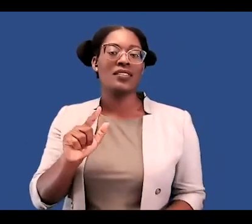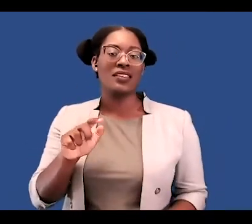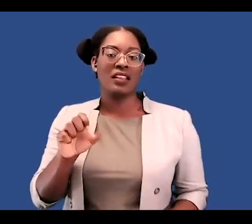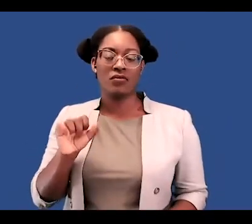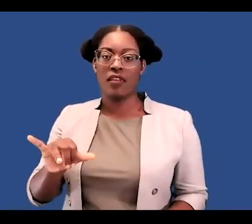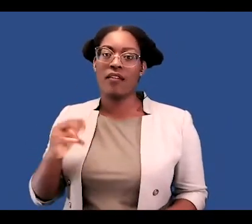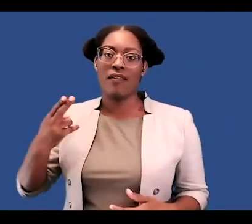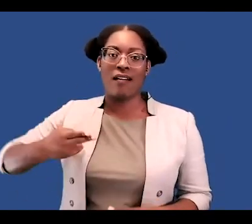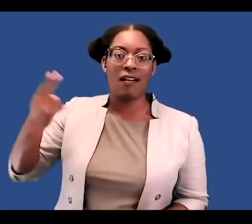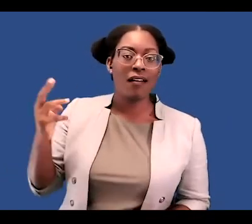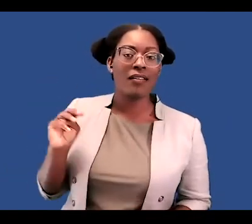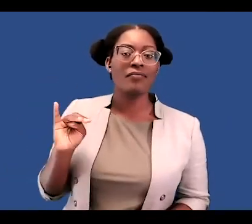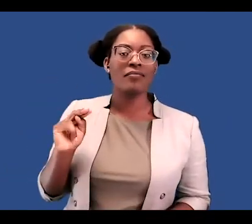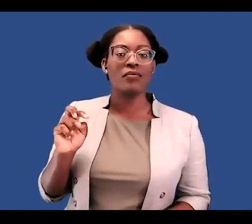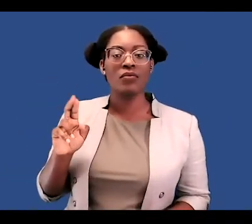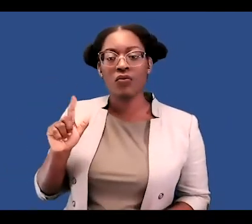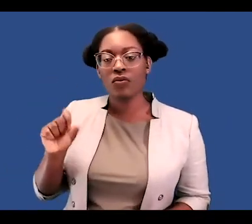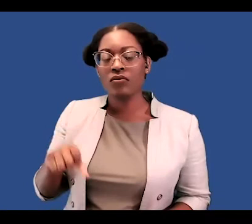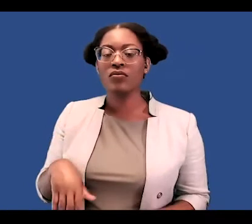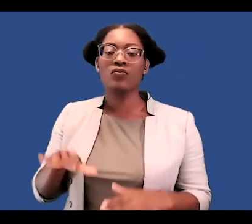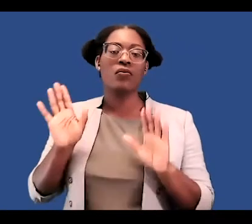also very high in minerals and great for